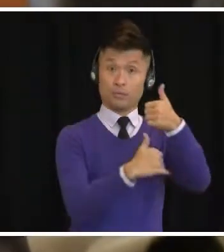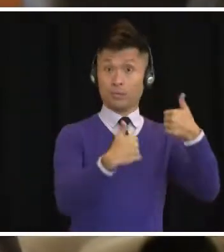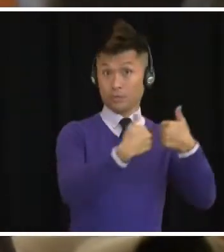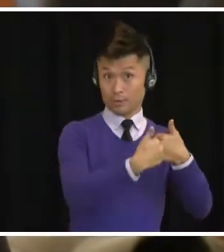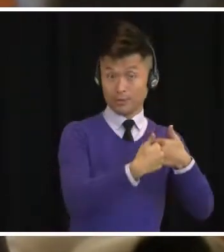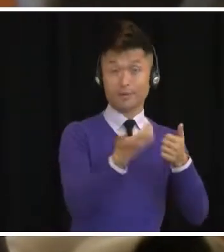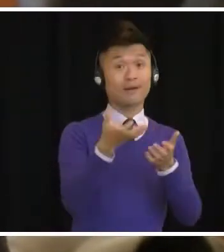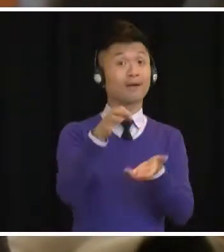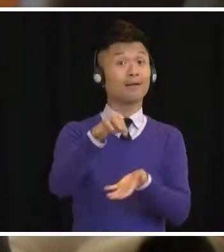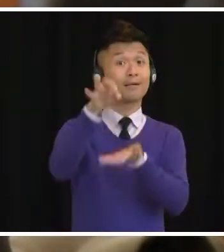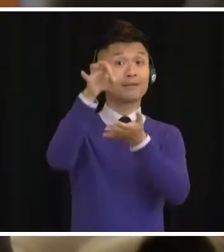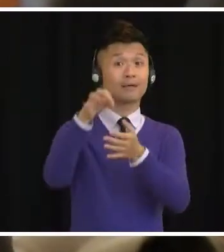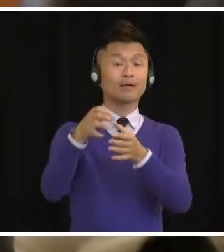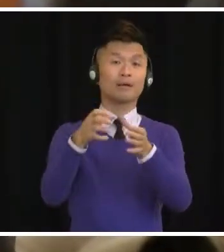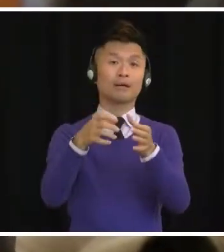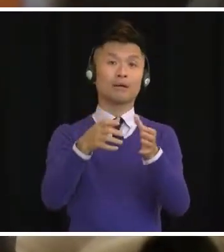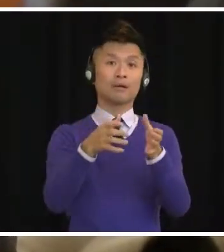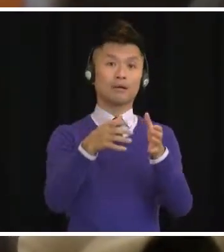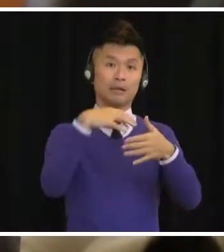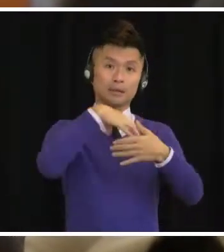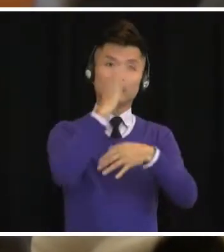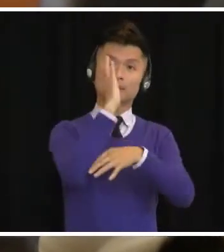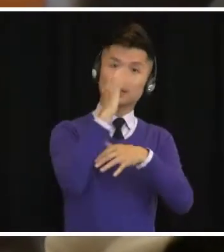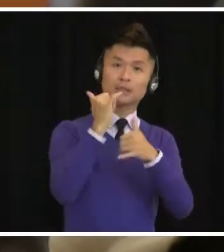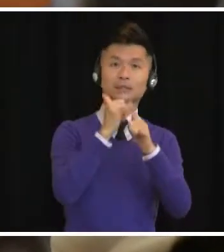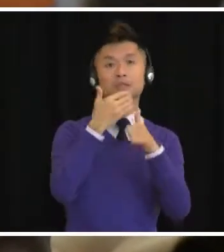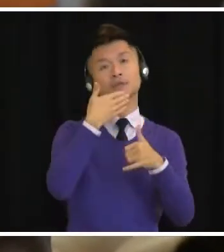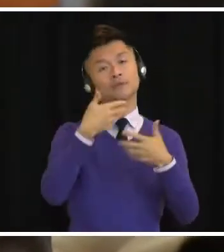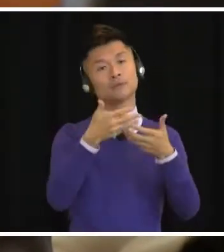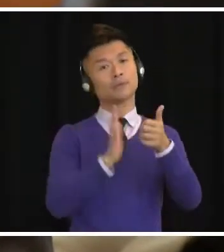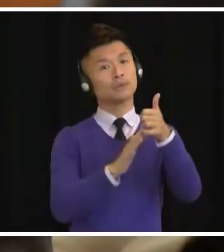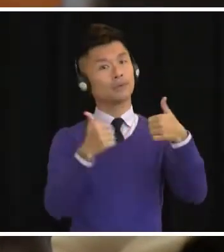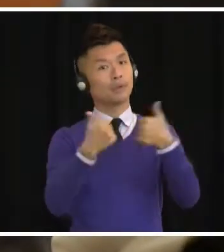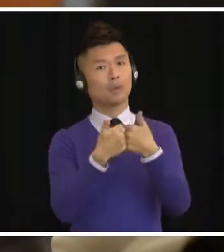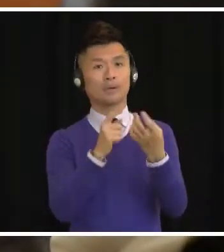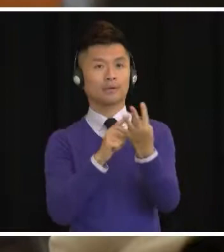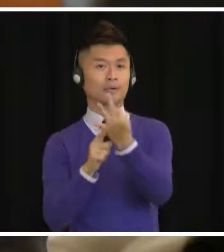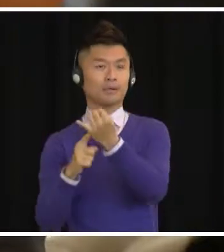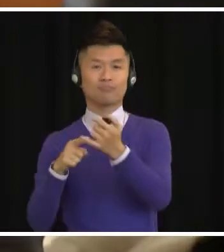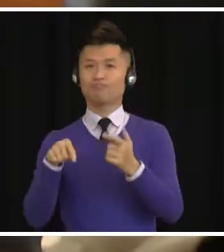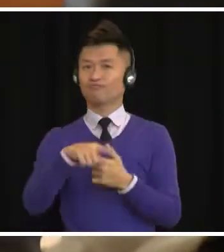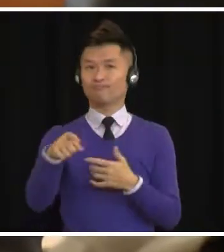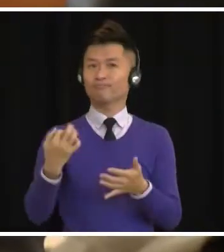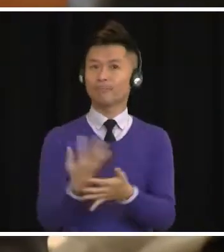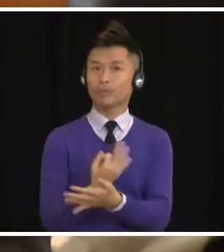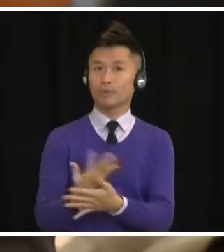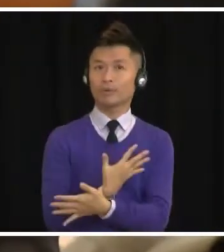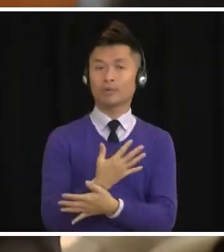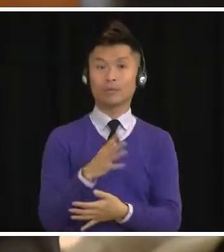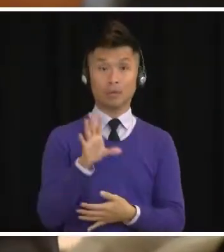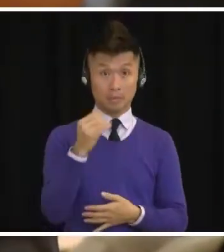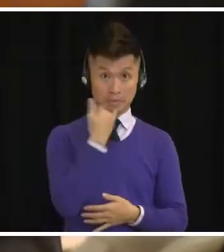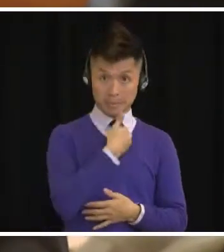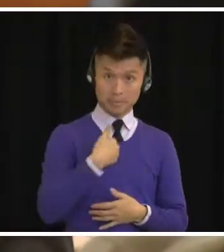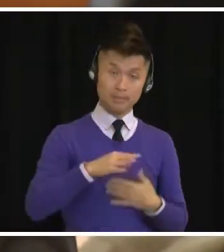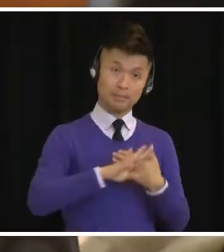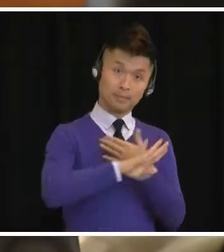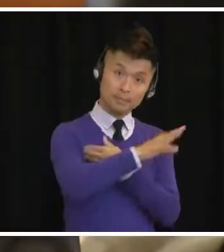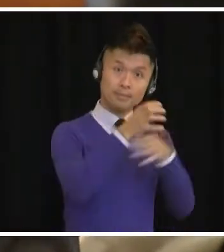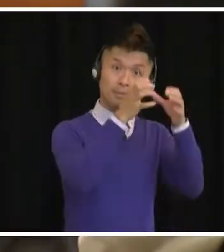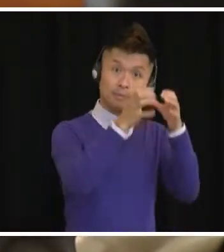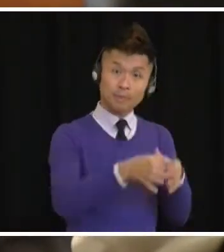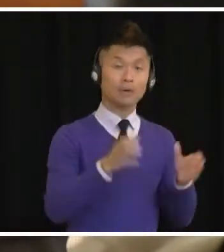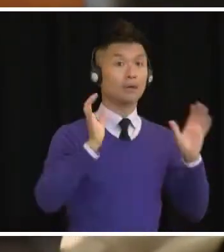Legislative Yuan establish a children's special committee because the social